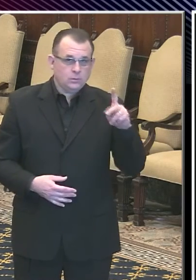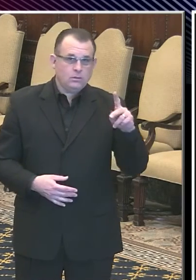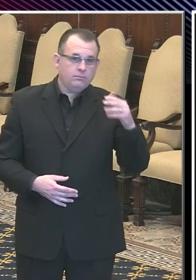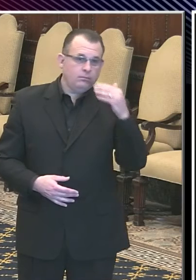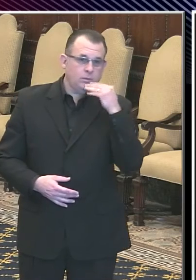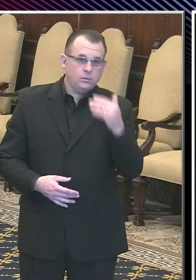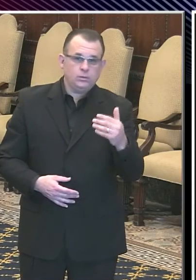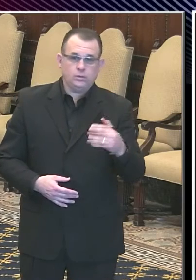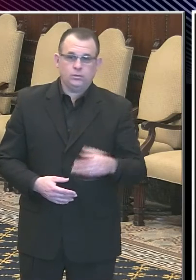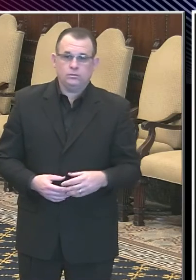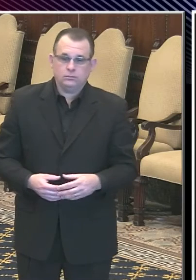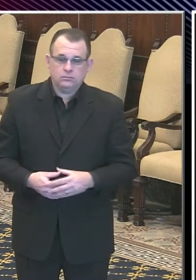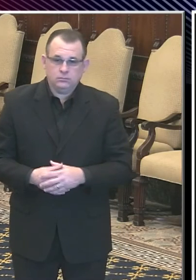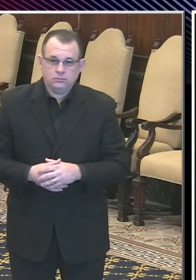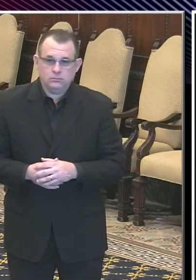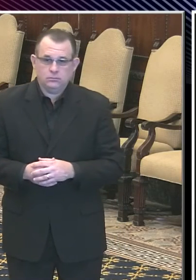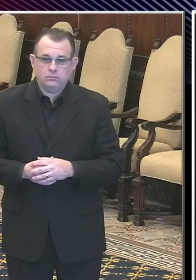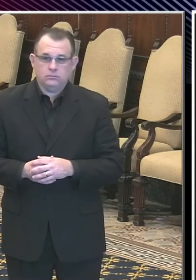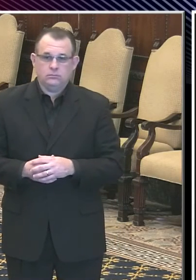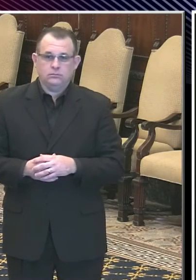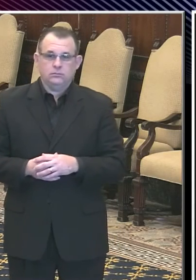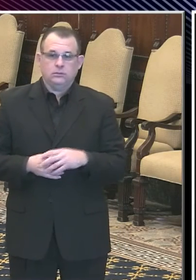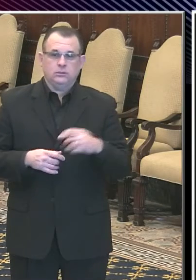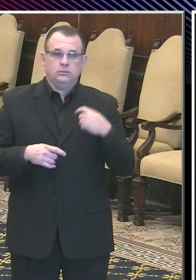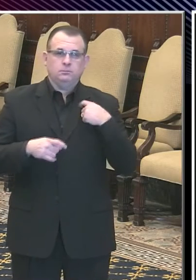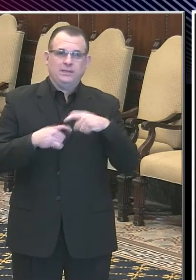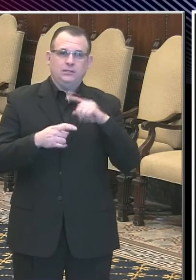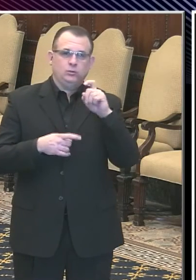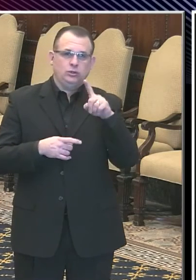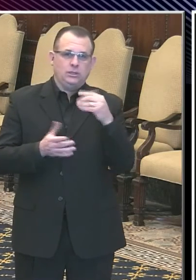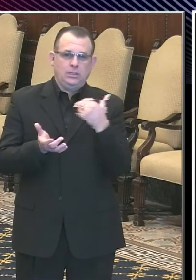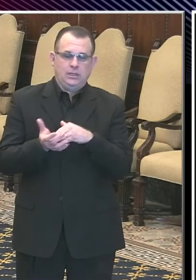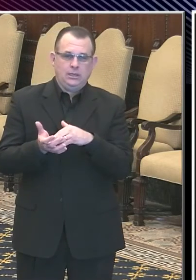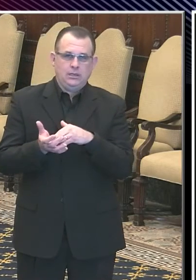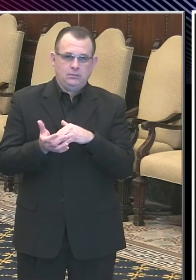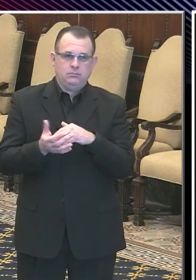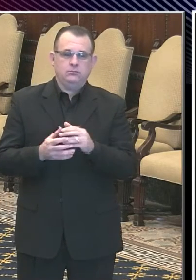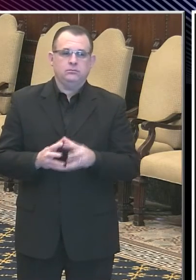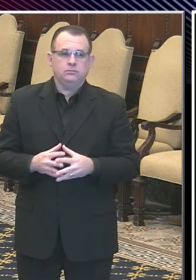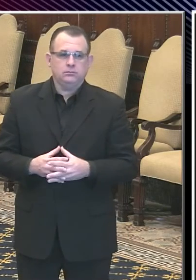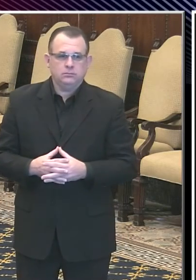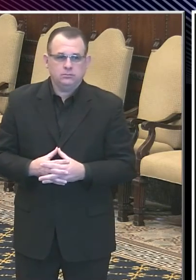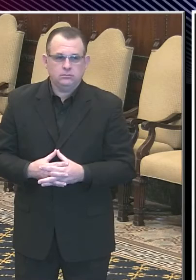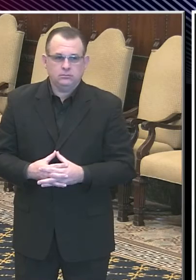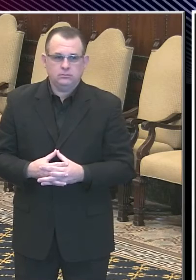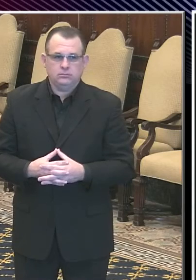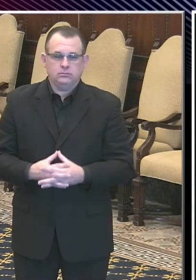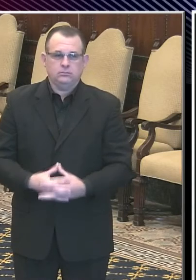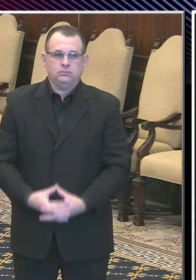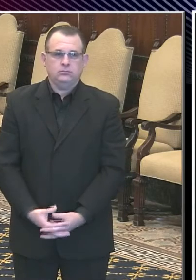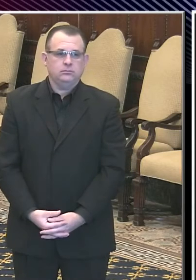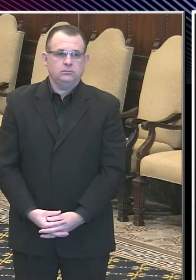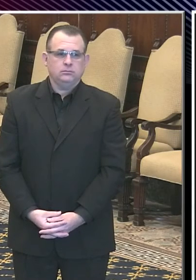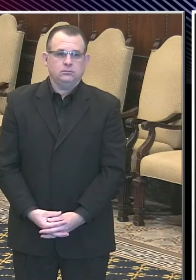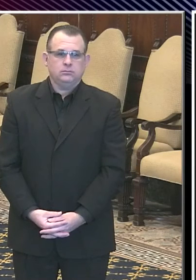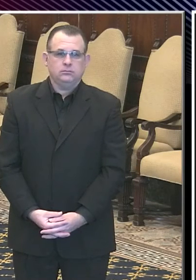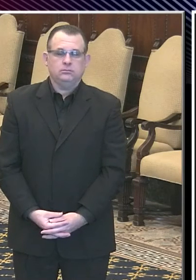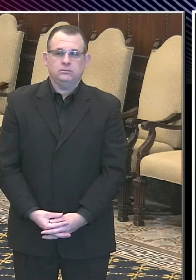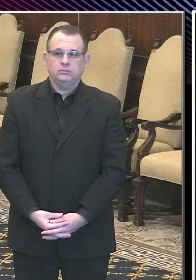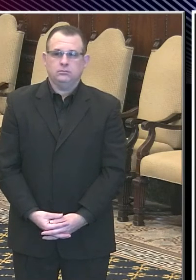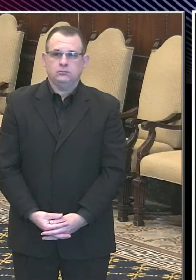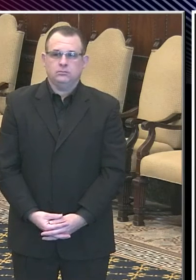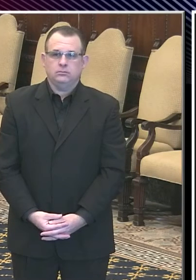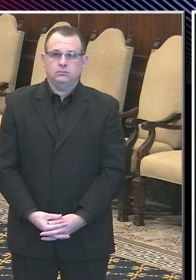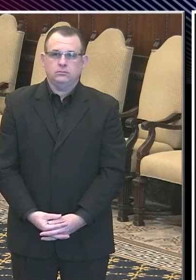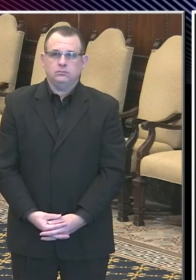Otra pregunta sería, ¿qué medidas está tomando la ciudad para proteger a los inquilinos que están siendo